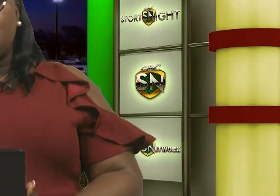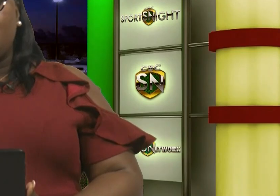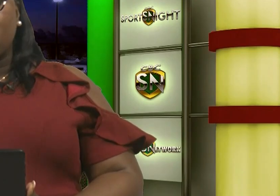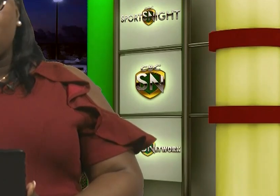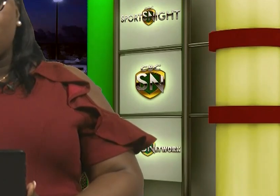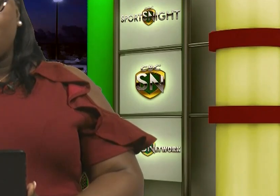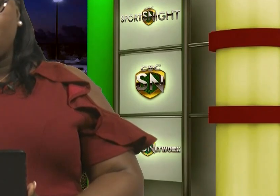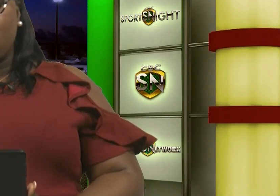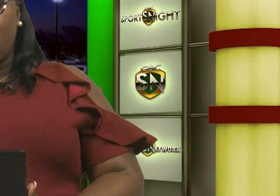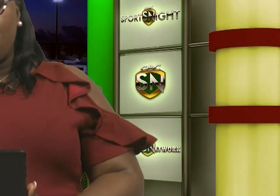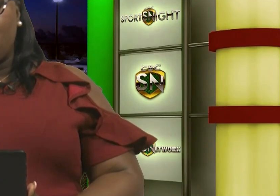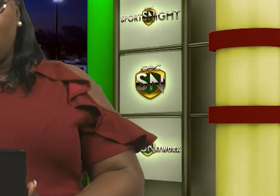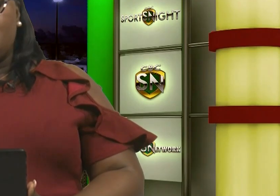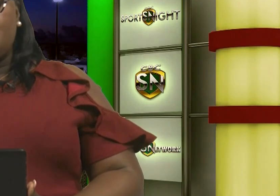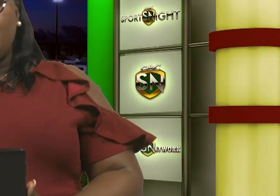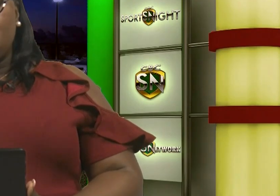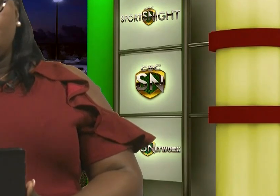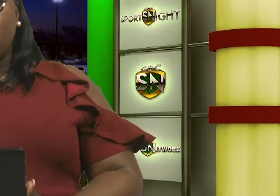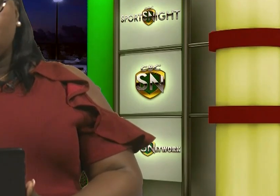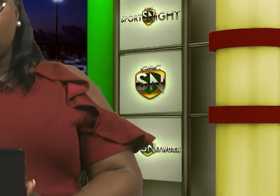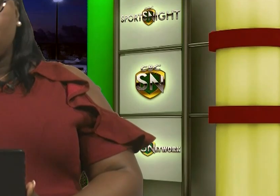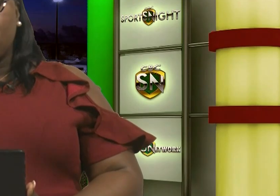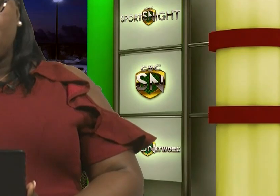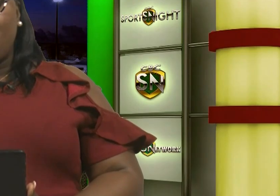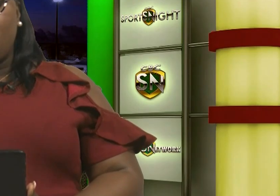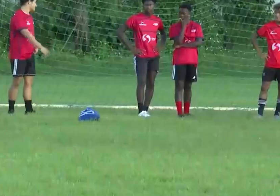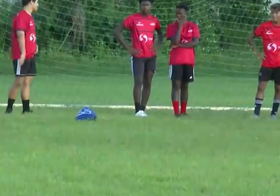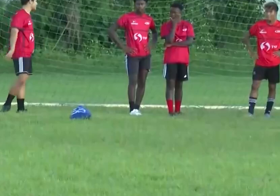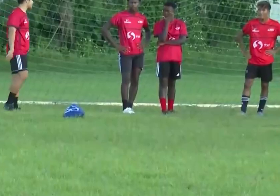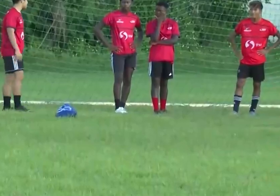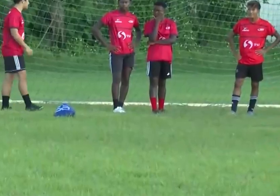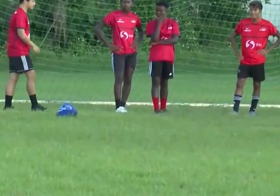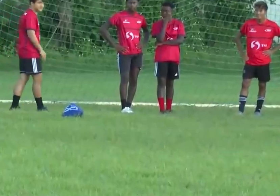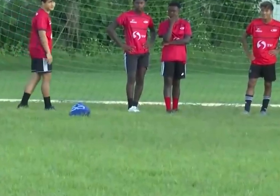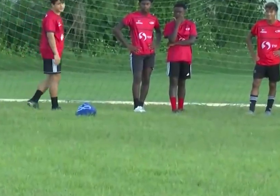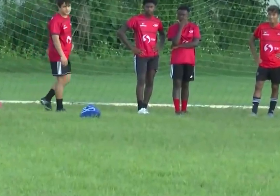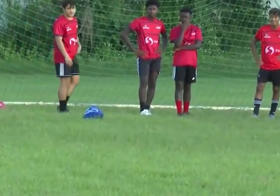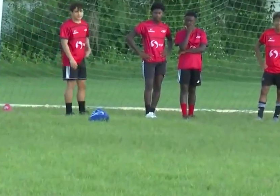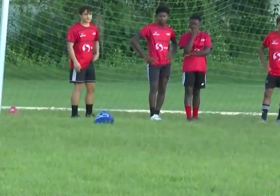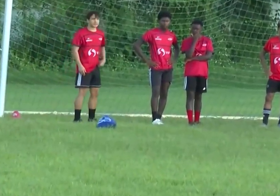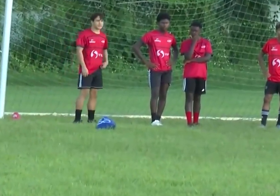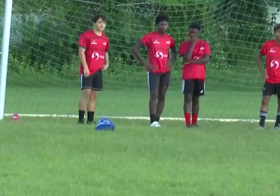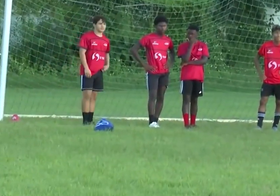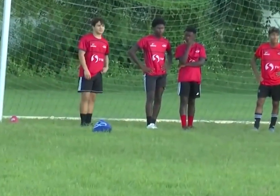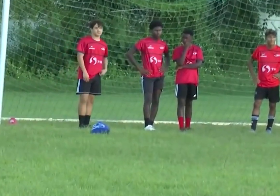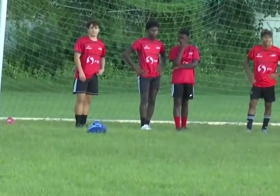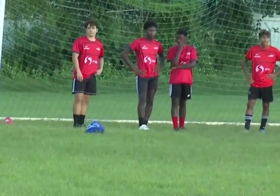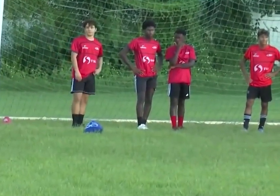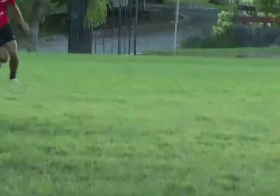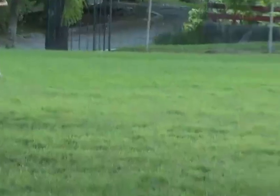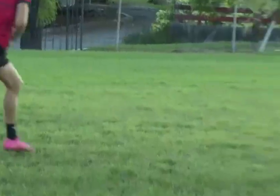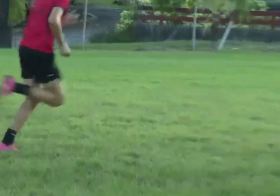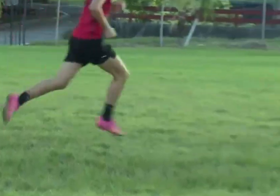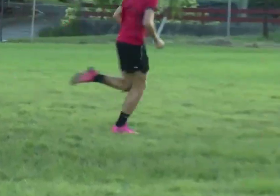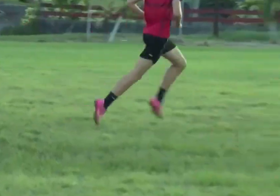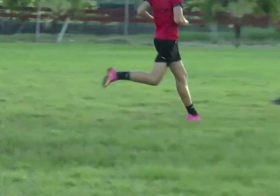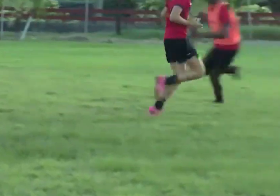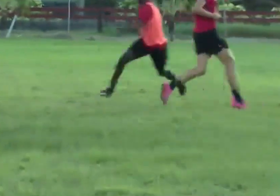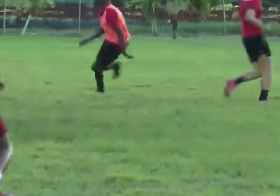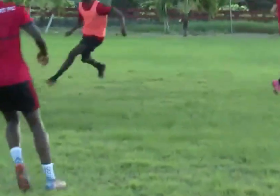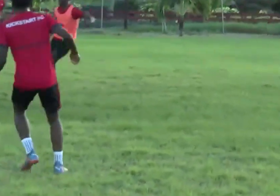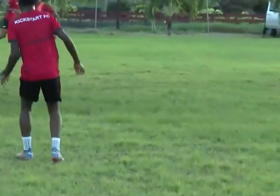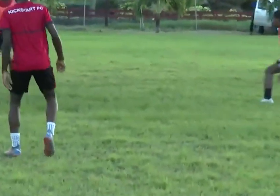the International Rush Cup. The second edition of the tournament will be held in Port St. Lucie, Florida from tomorrow until November